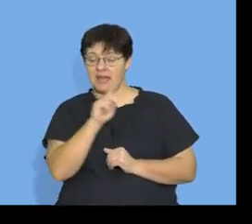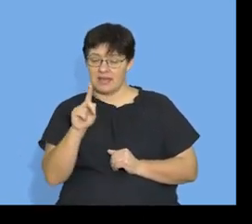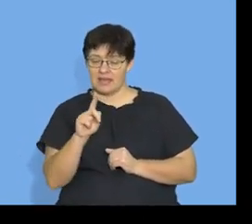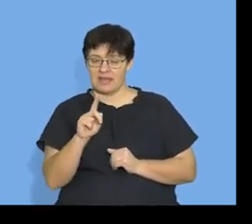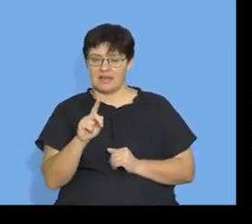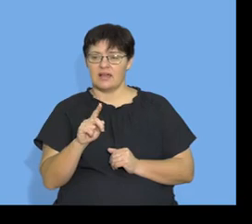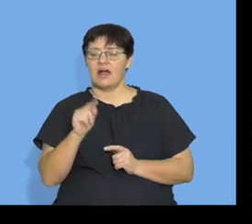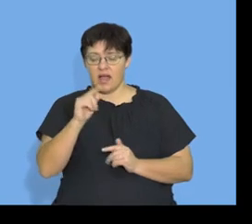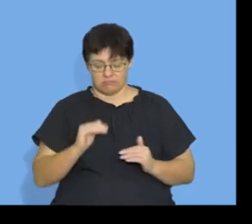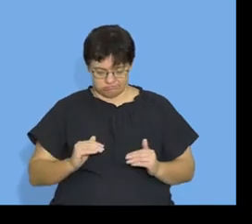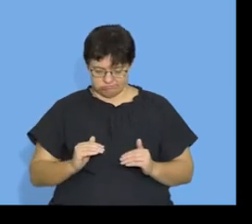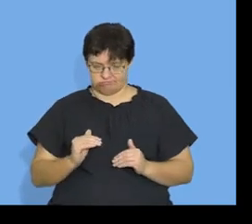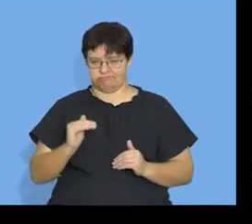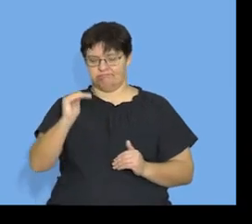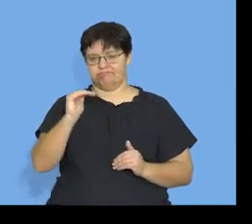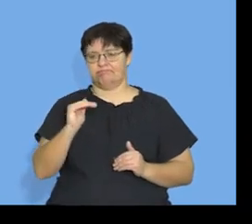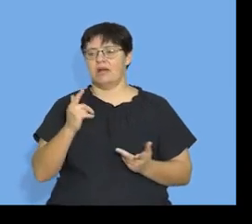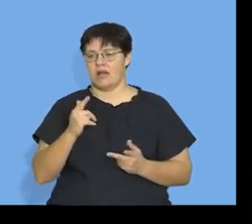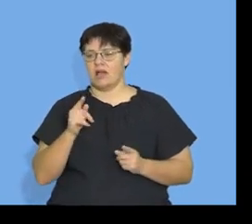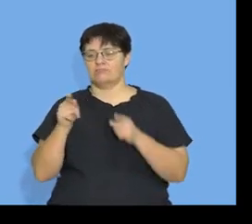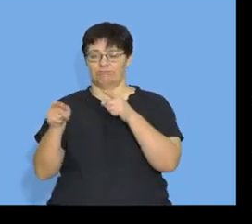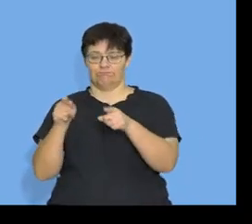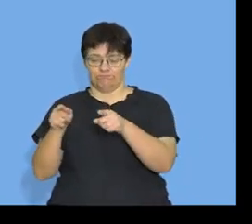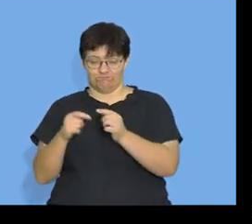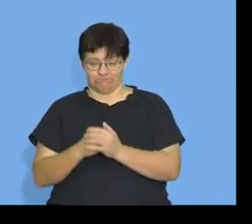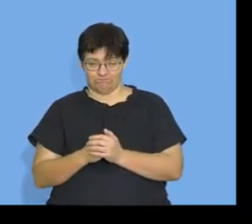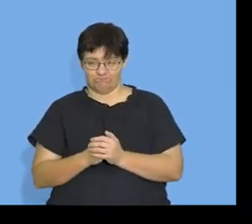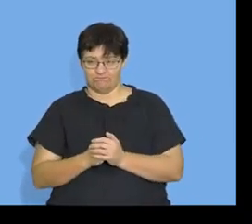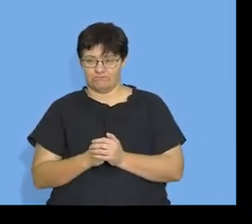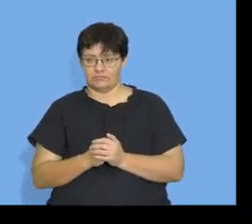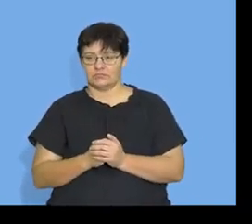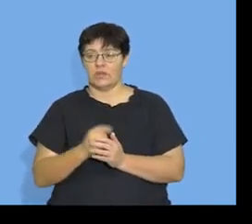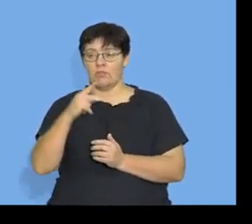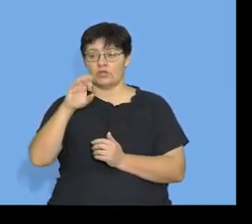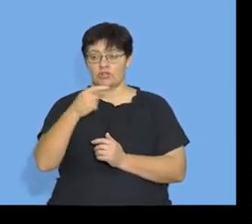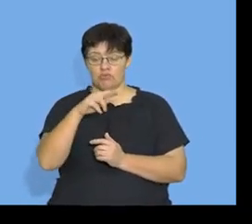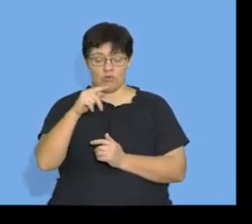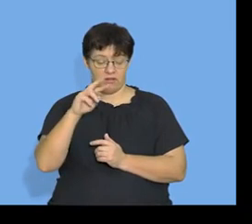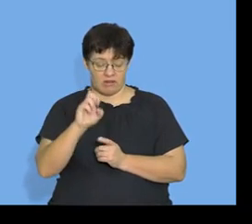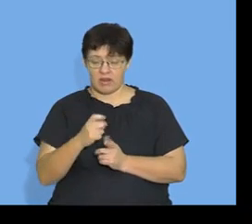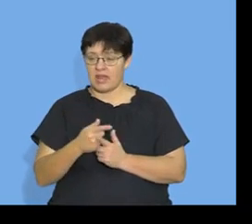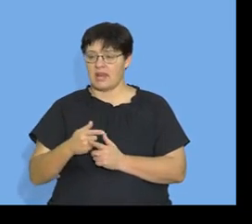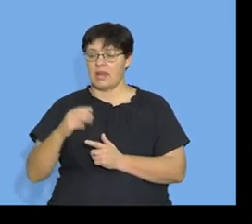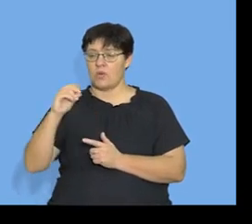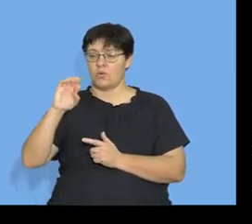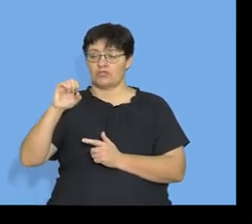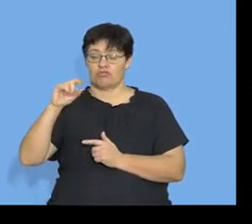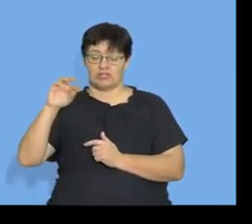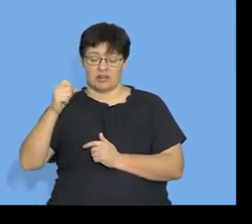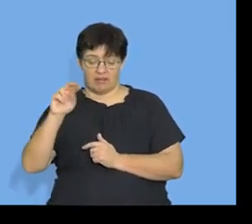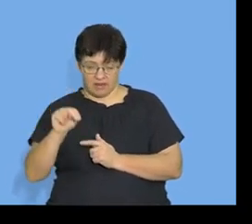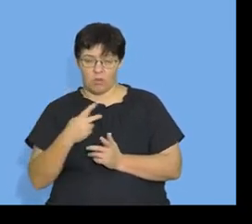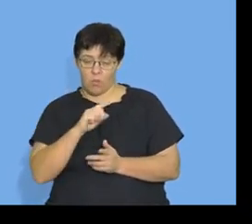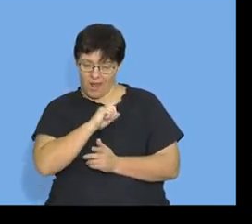hormone, but we see that there is a significant increase, and now the release of progesterone and estrogen